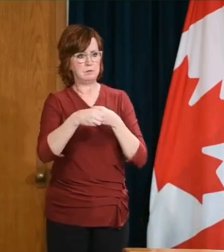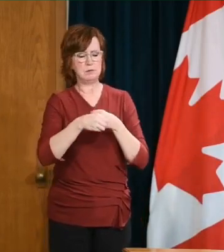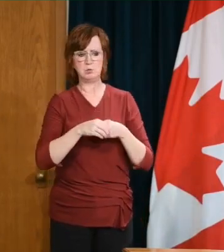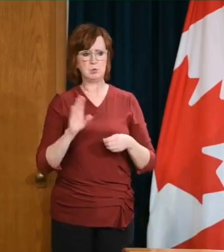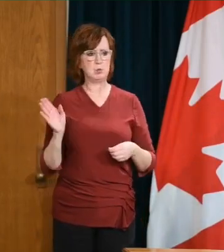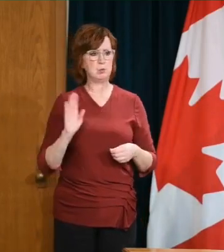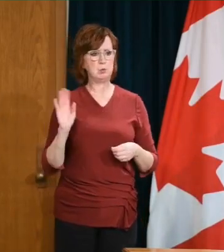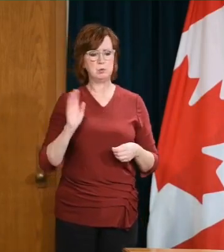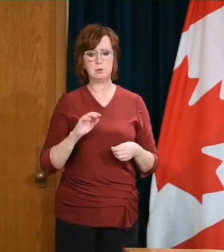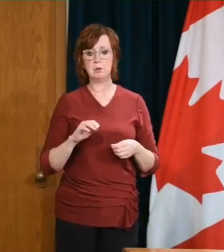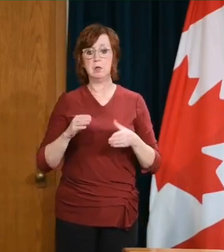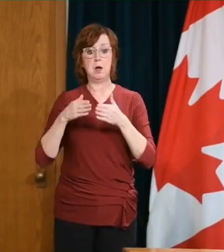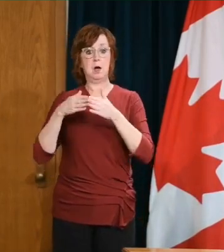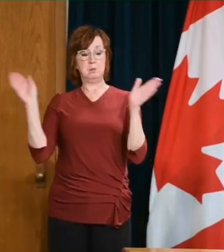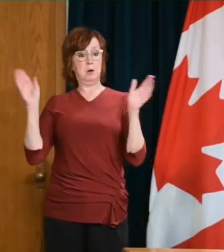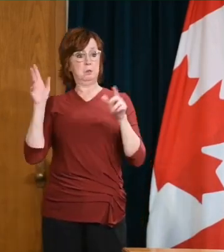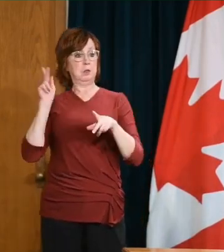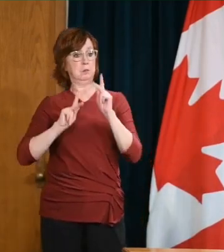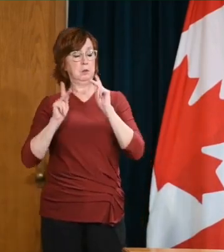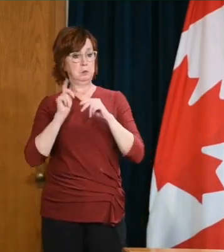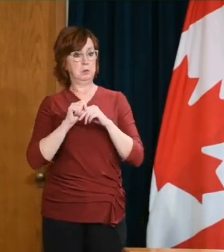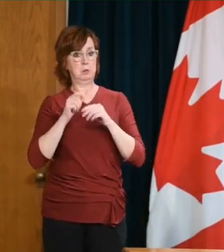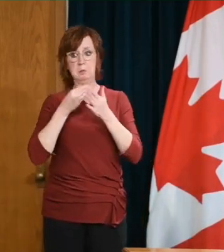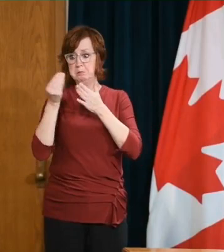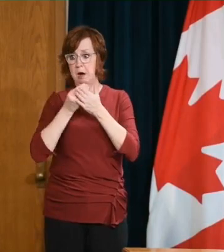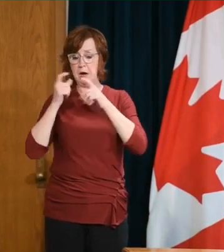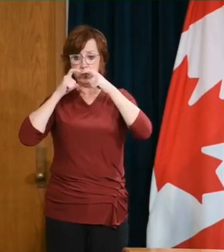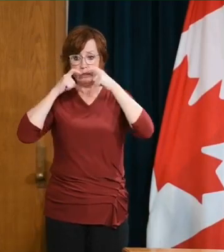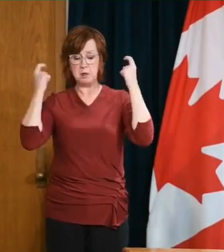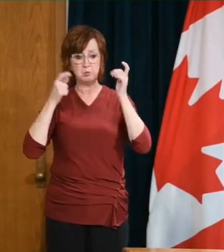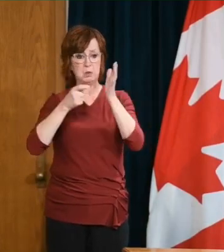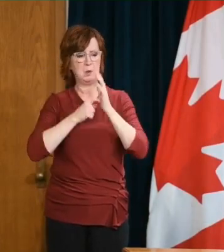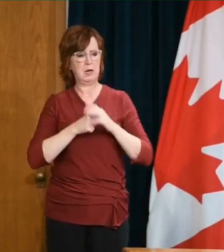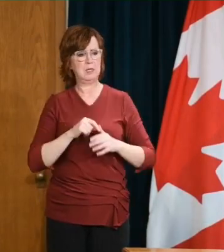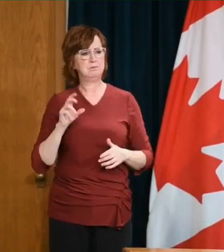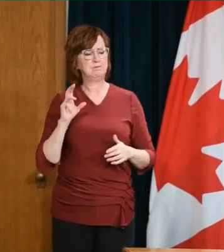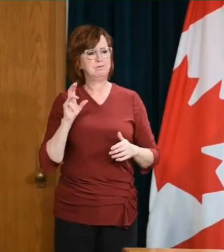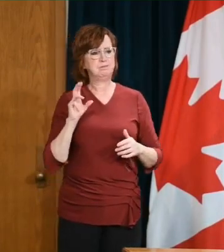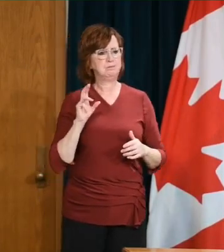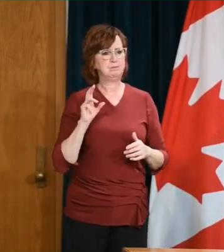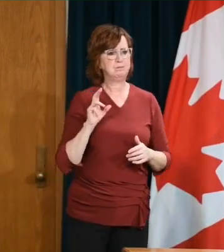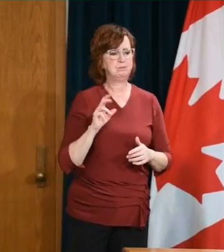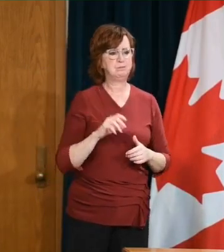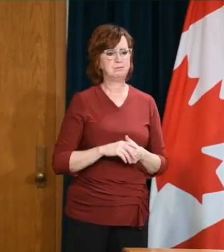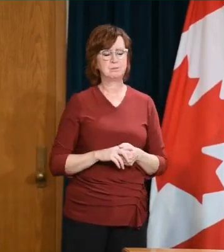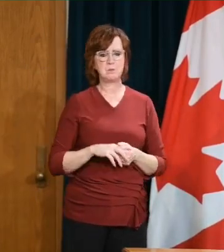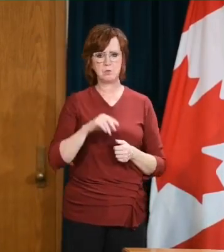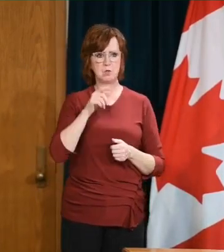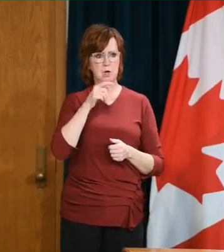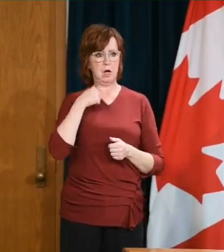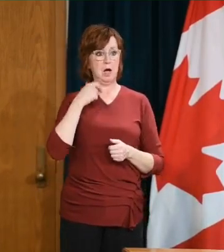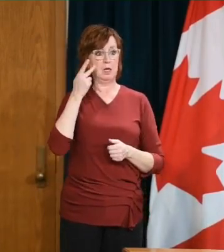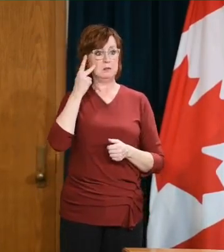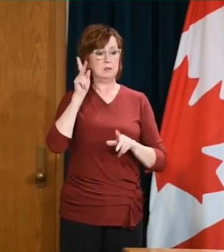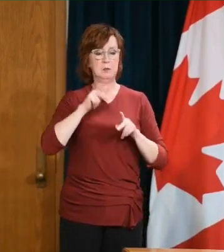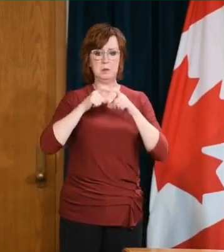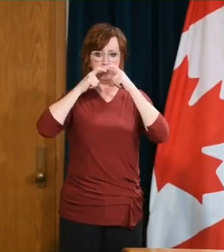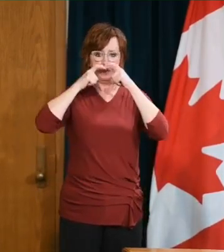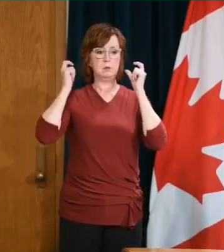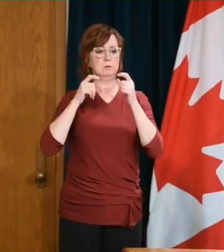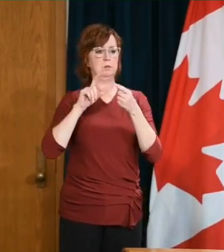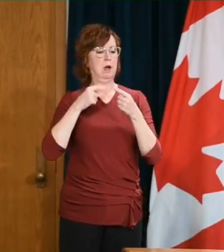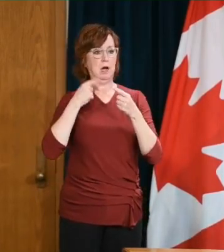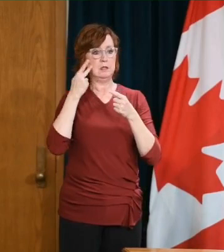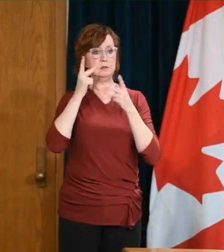healthcare. And for the general public, again, all the people I watch walking around, maintaining that